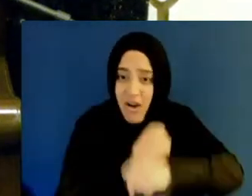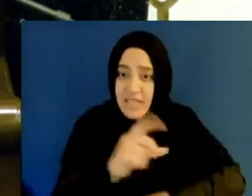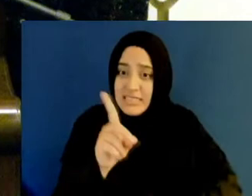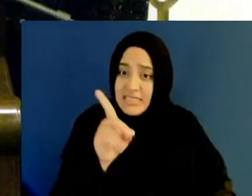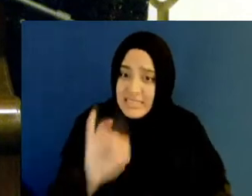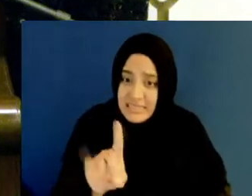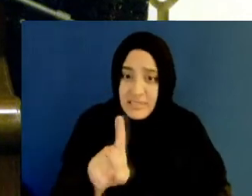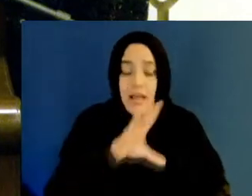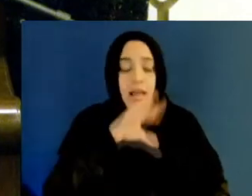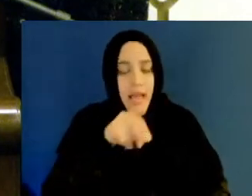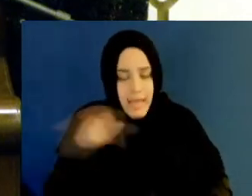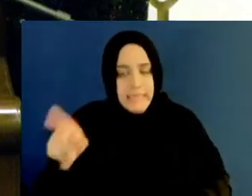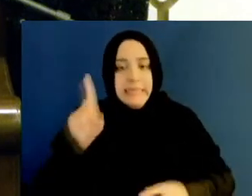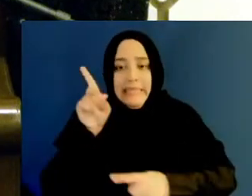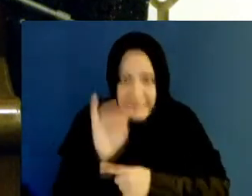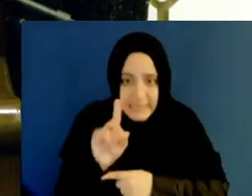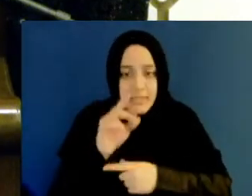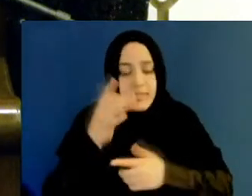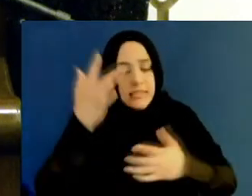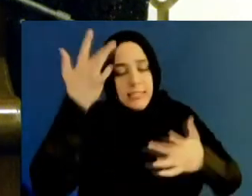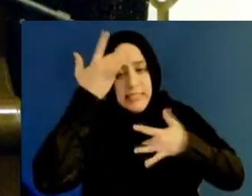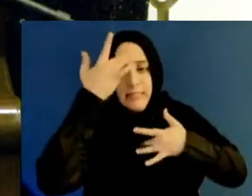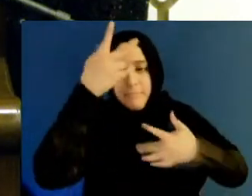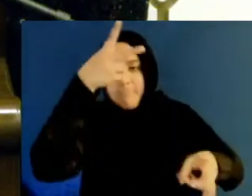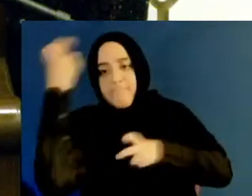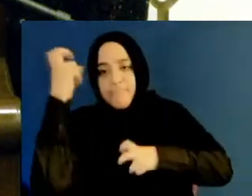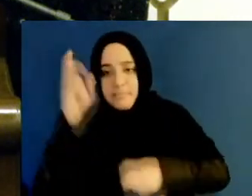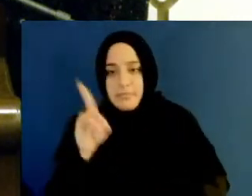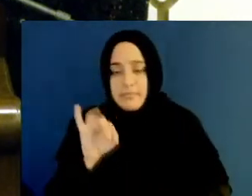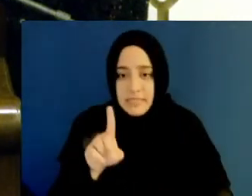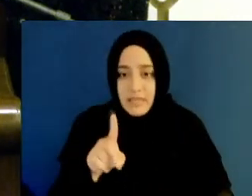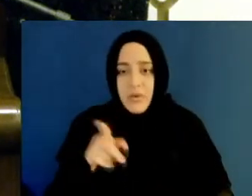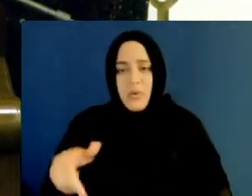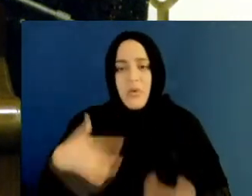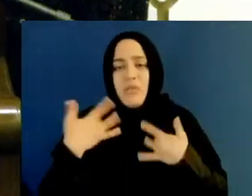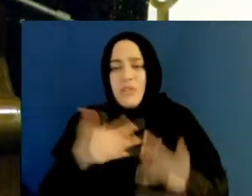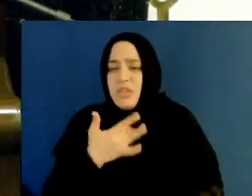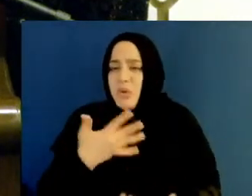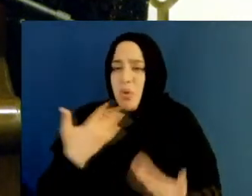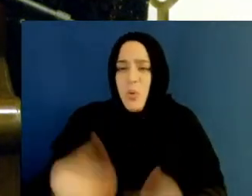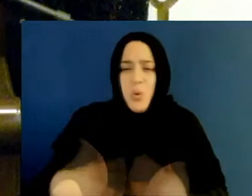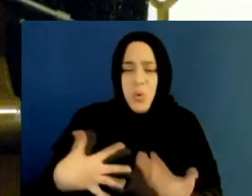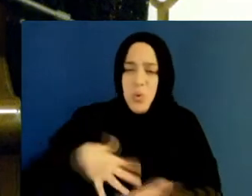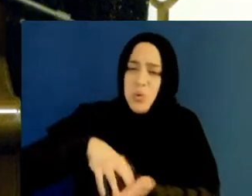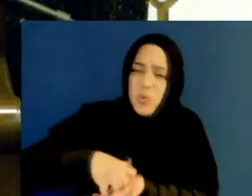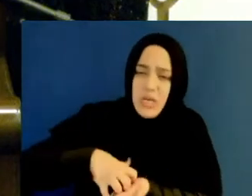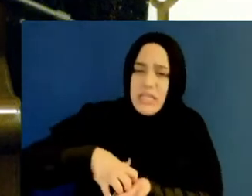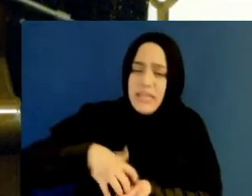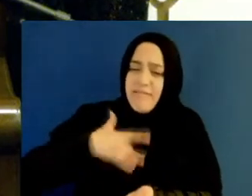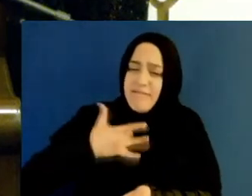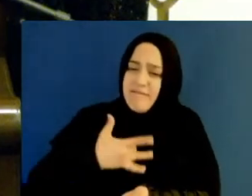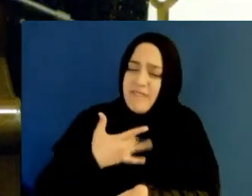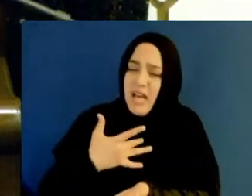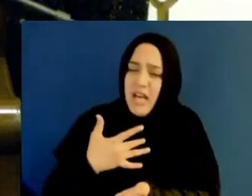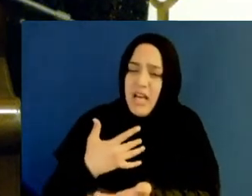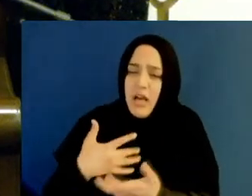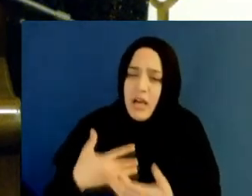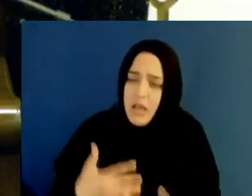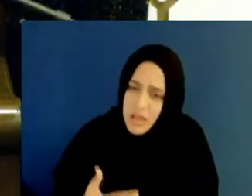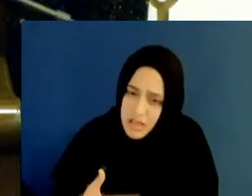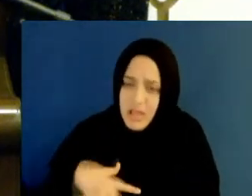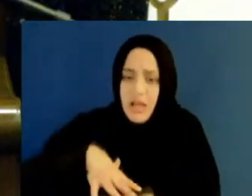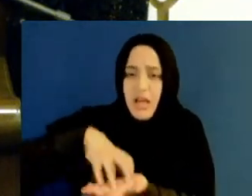the sickness and the weakness and how frail he must have been from the Asr of Ashura all the way to